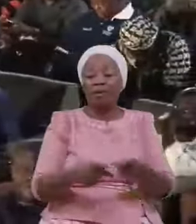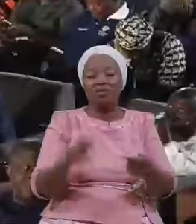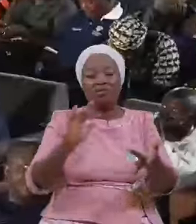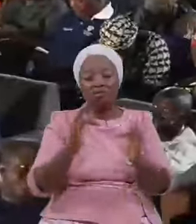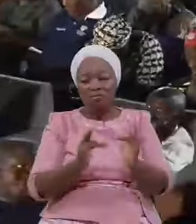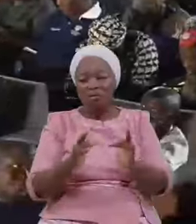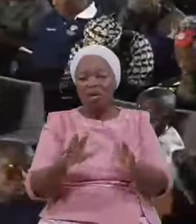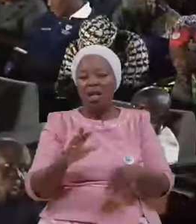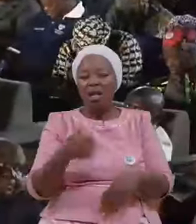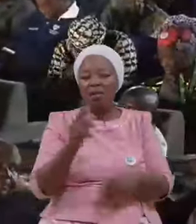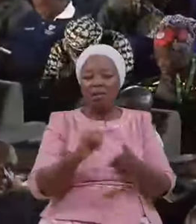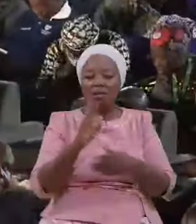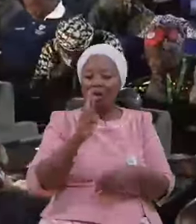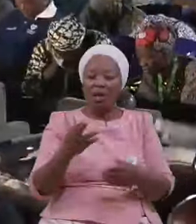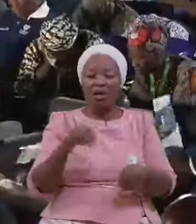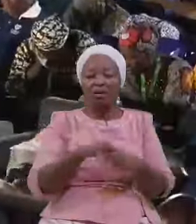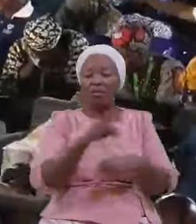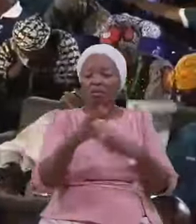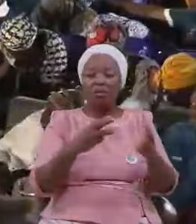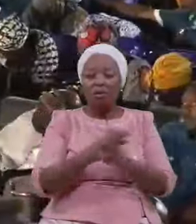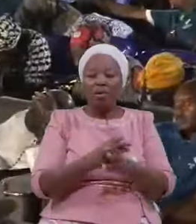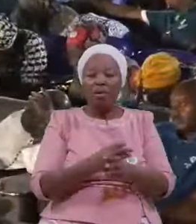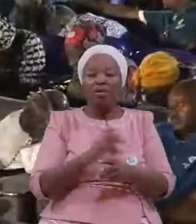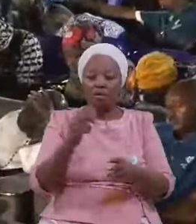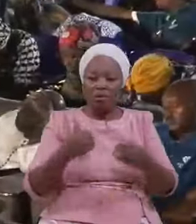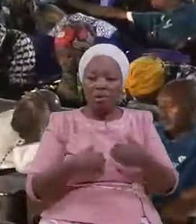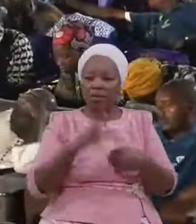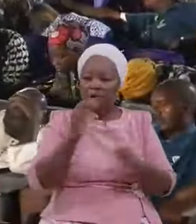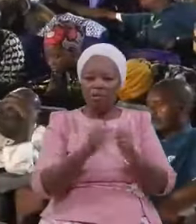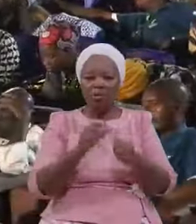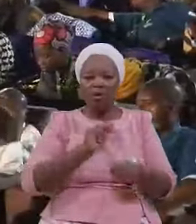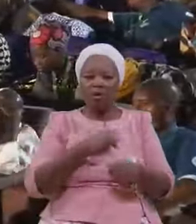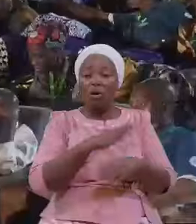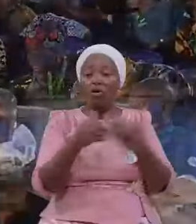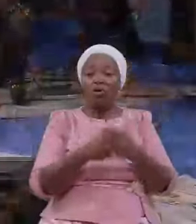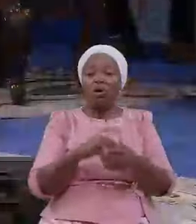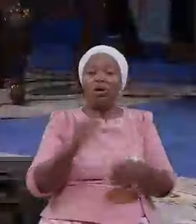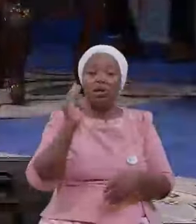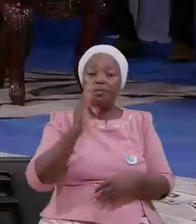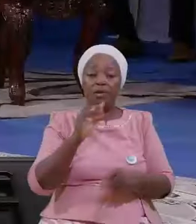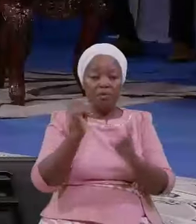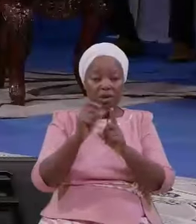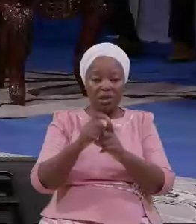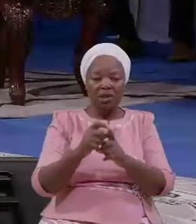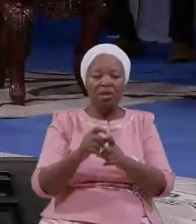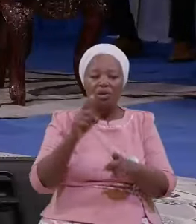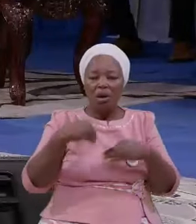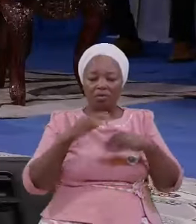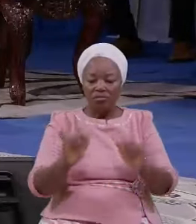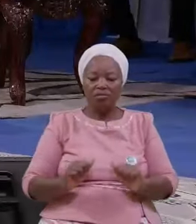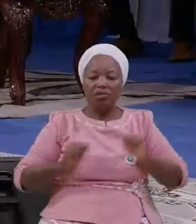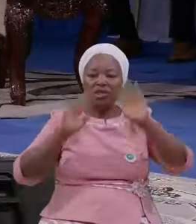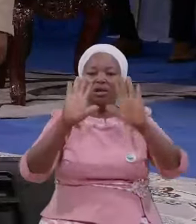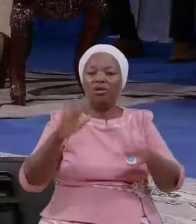are in the world. You've been with us during the message. You've given your life to the Lord. Keep on standing. Our counselors